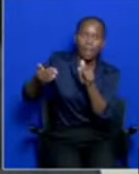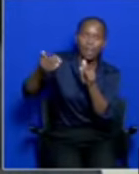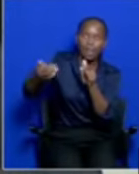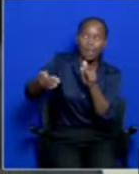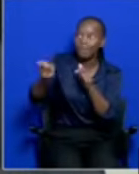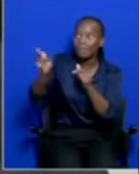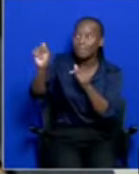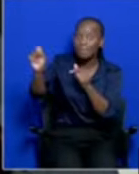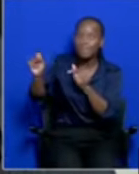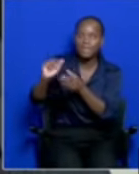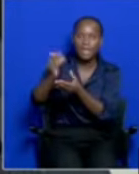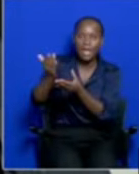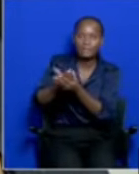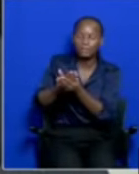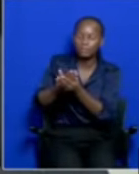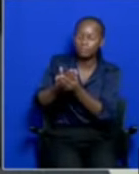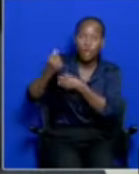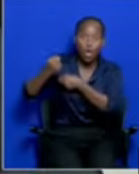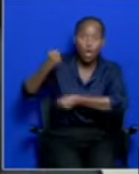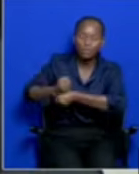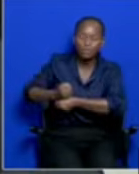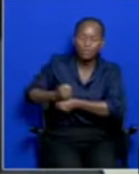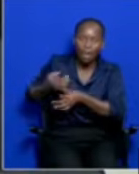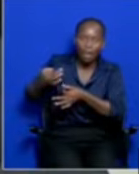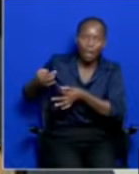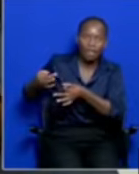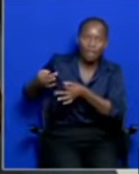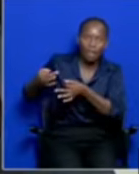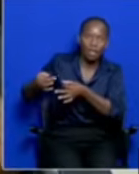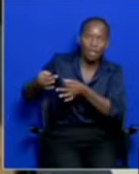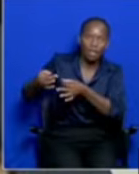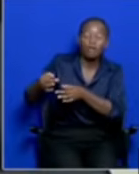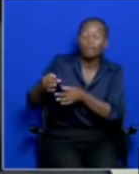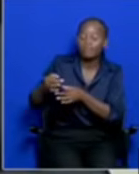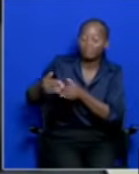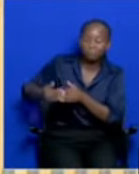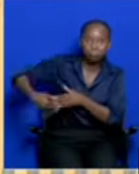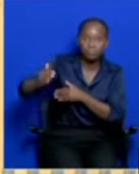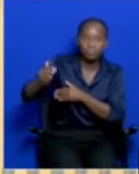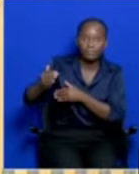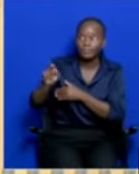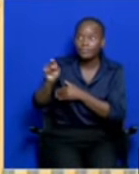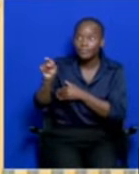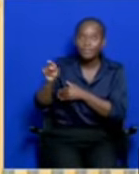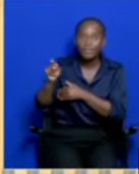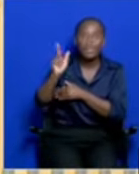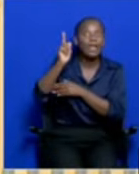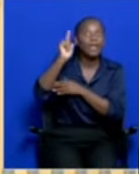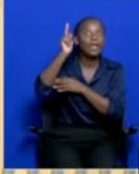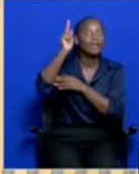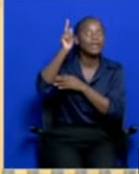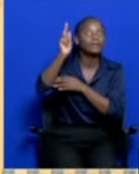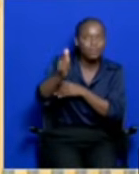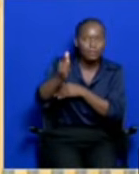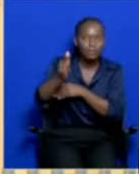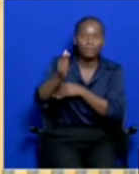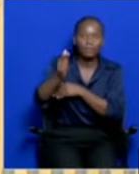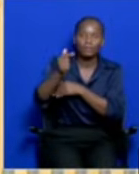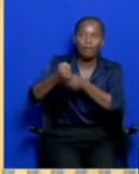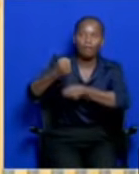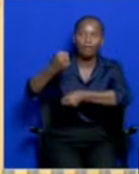many years, and that serial rapist was found guilty, so he was given multiple life